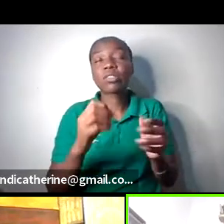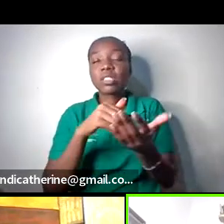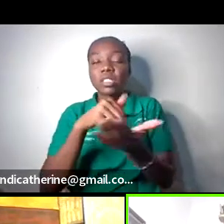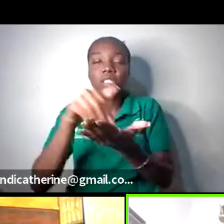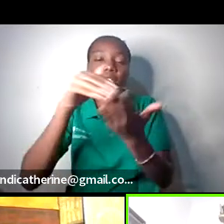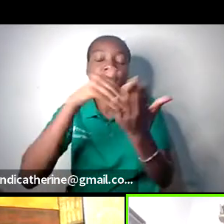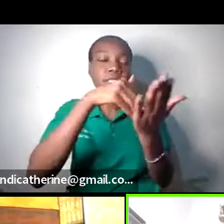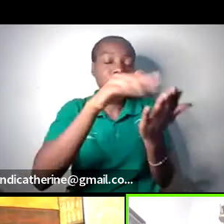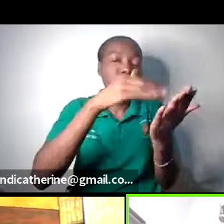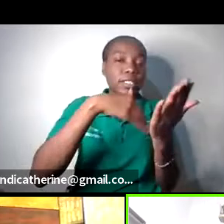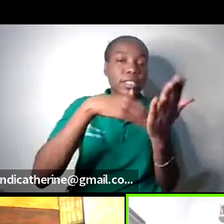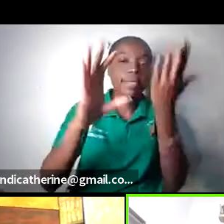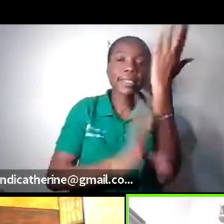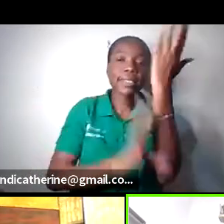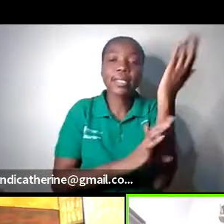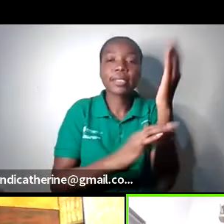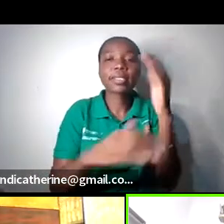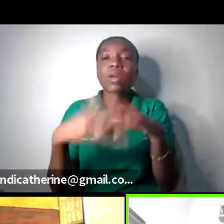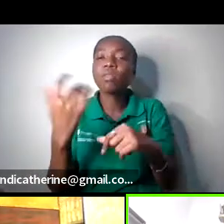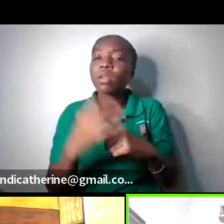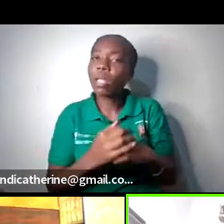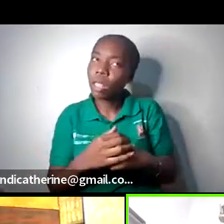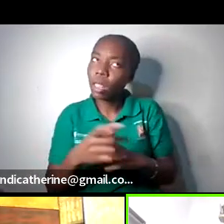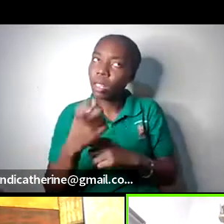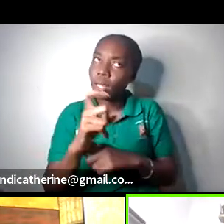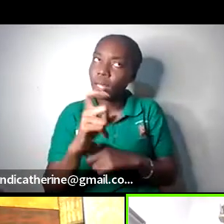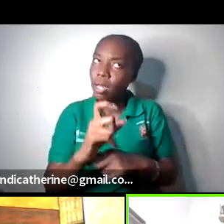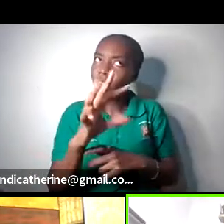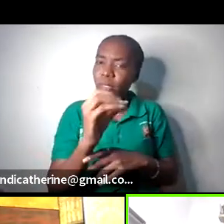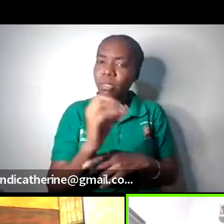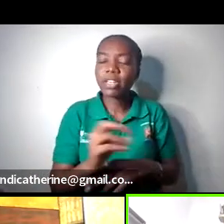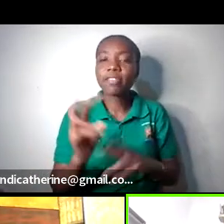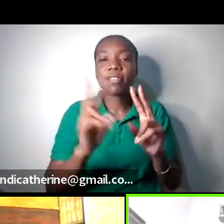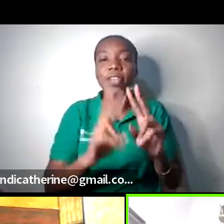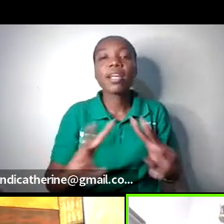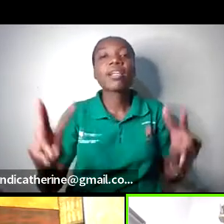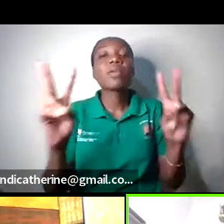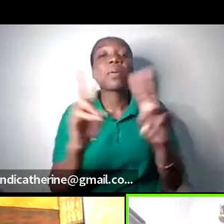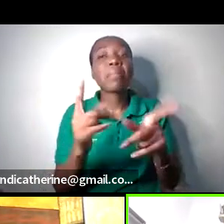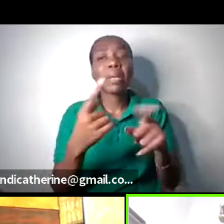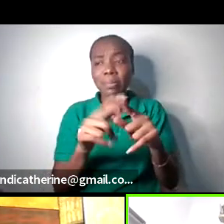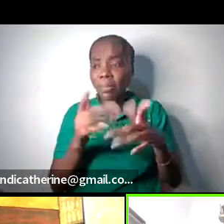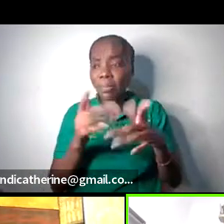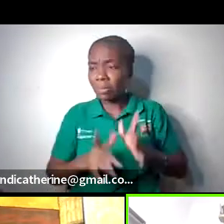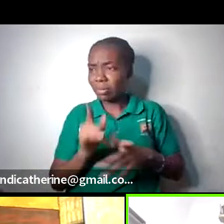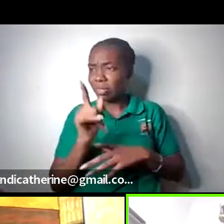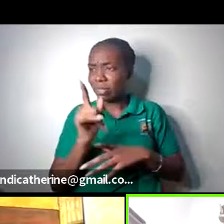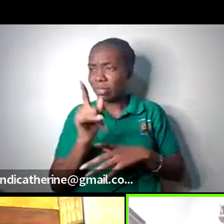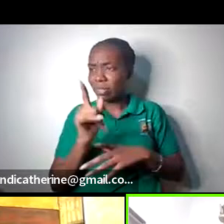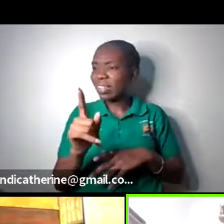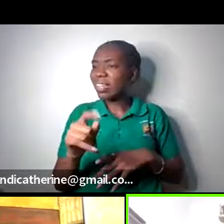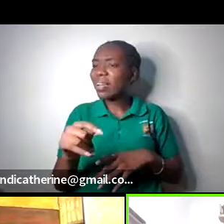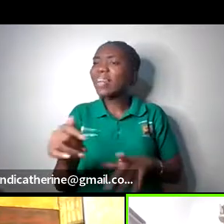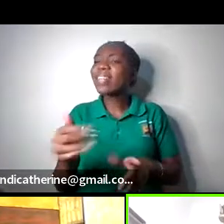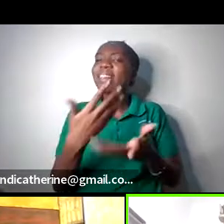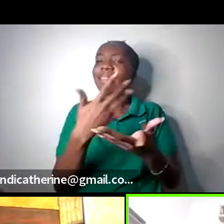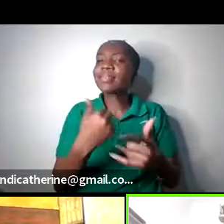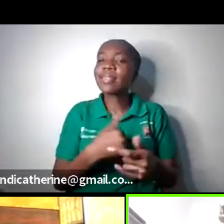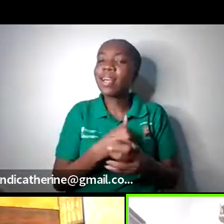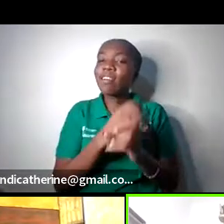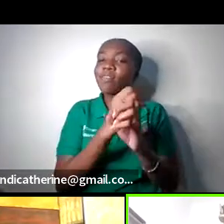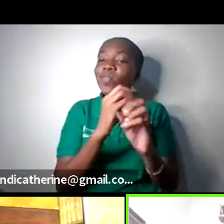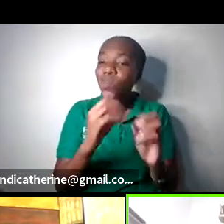for 5% of the value. And somebody else who doesn't have that raw material takes it and adds